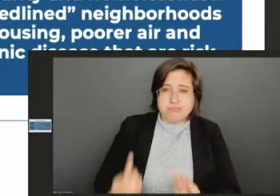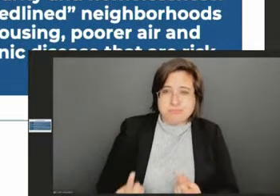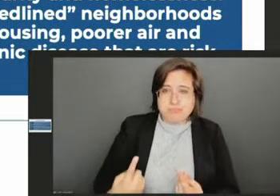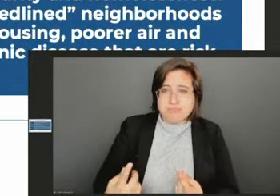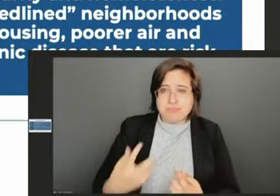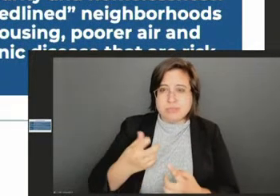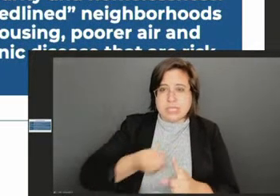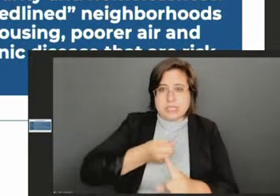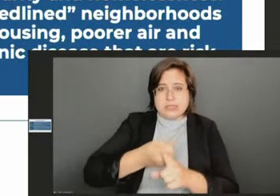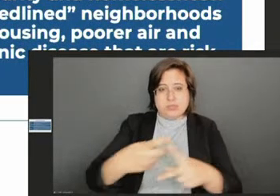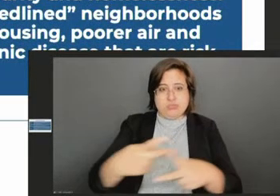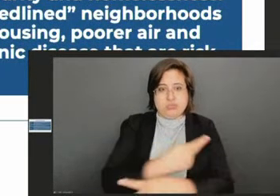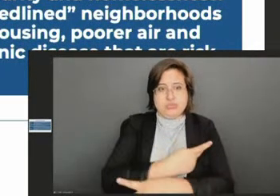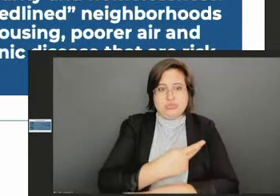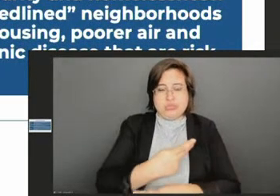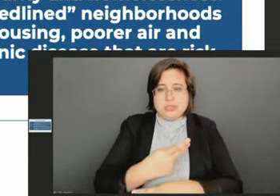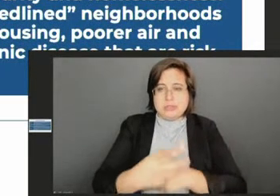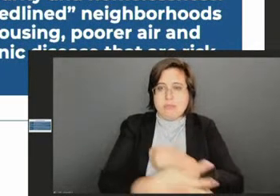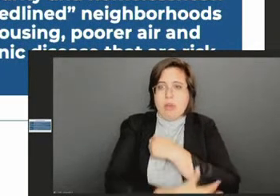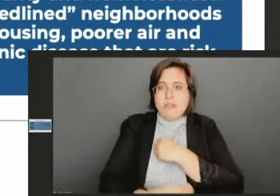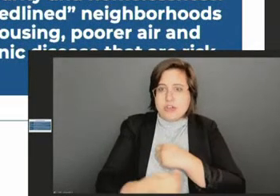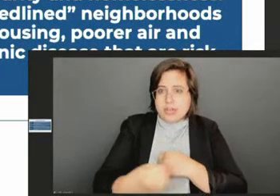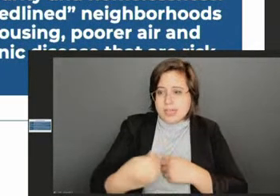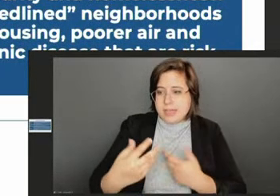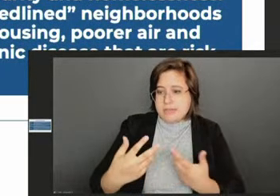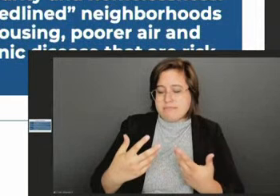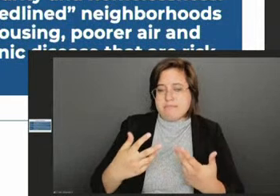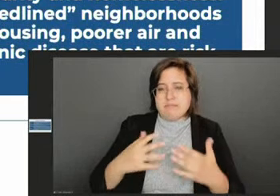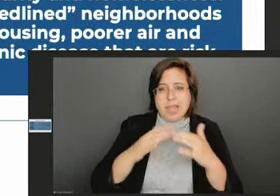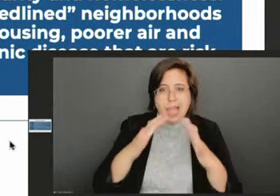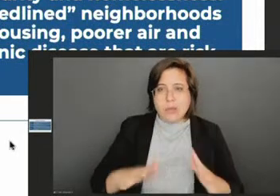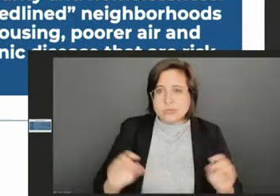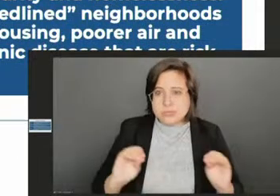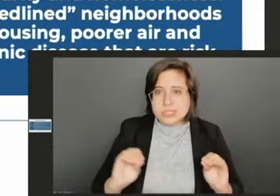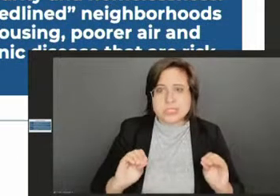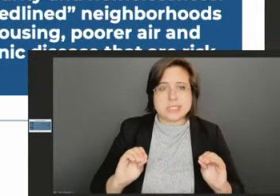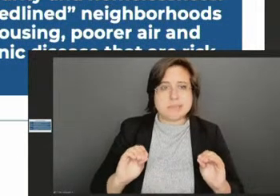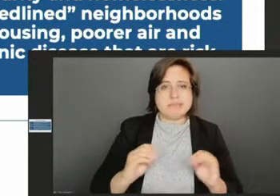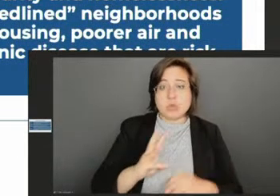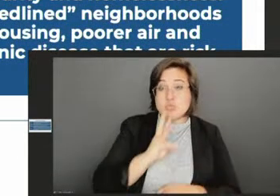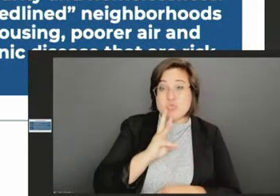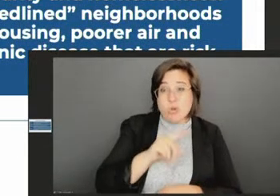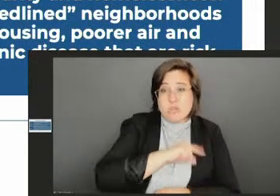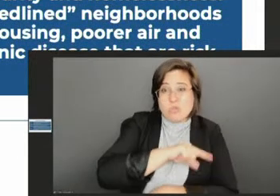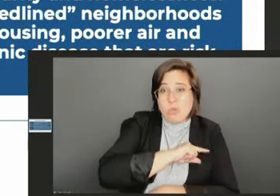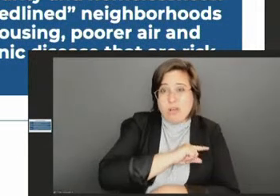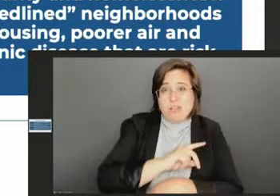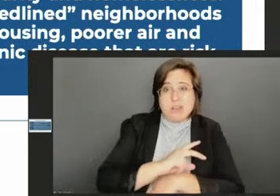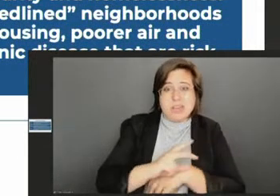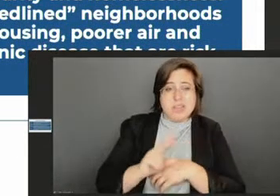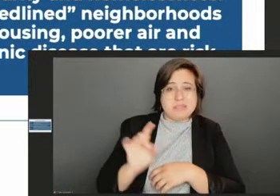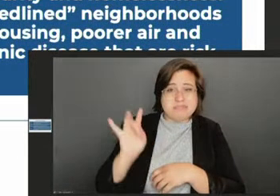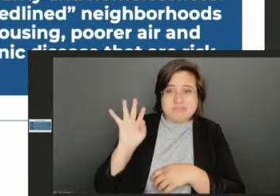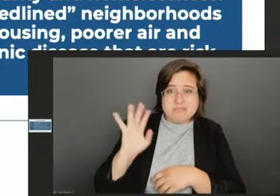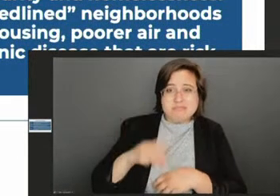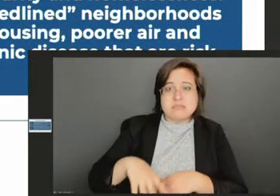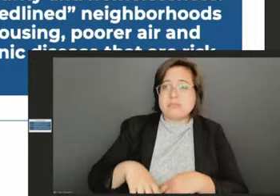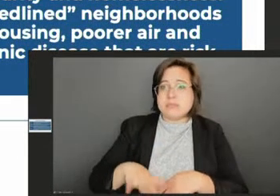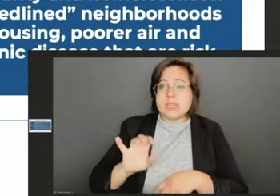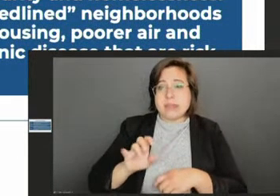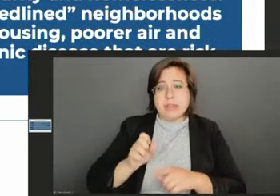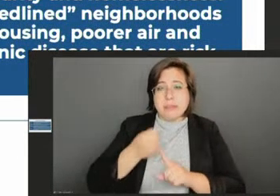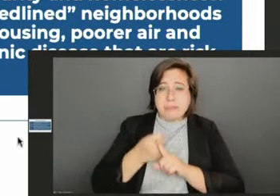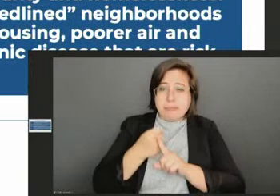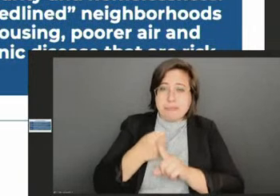further poverty, denser housing, poor health and water quality, all contributing to higher rates of